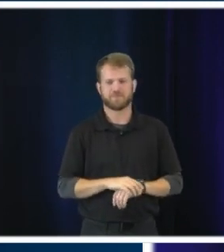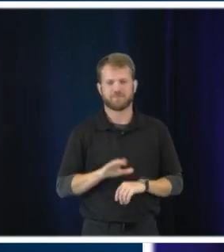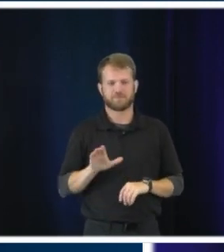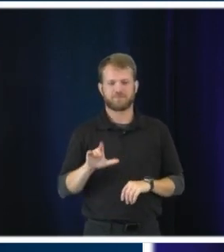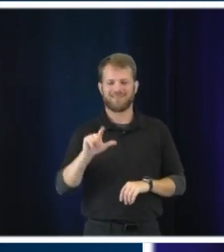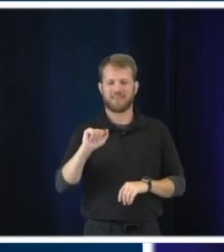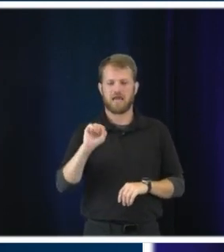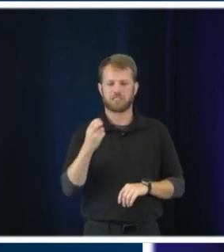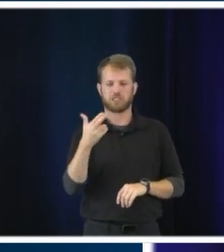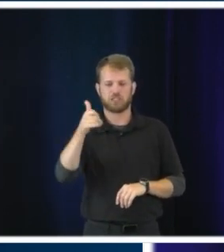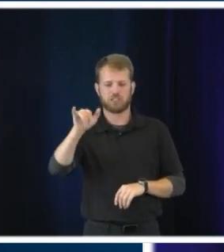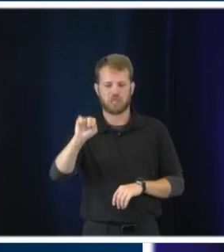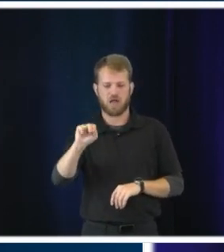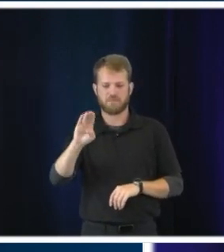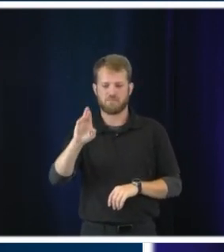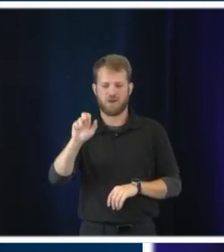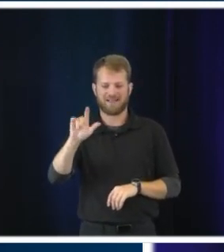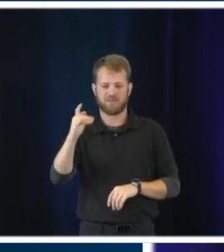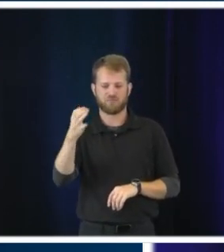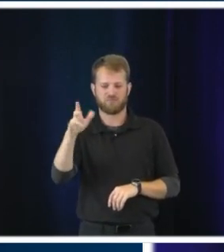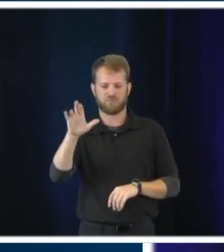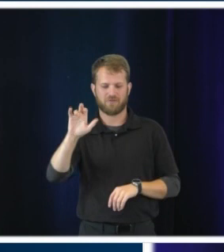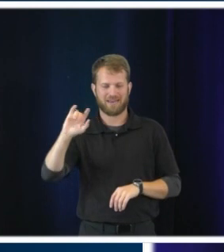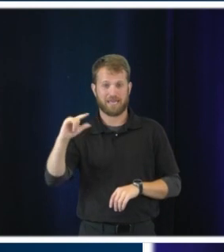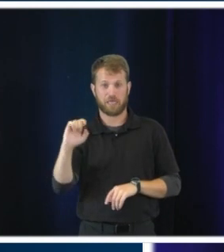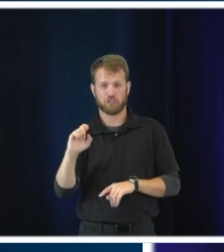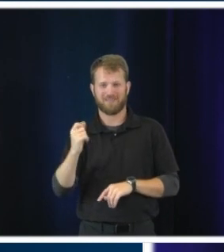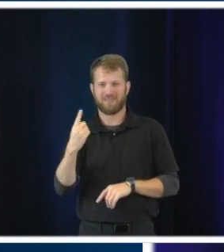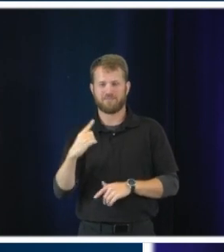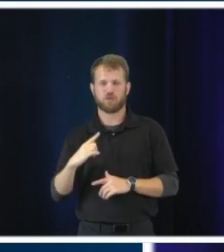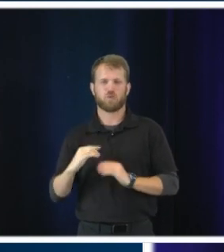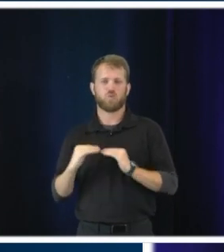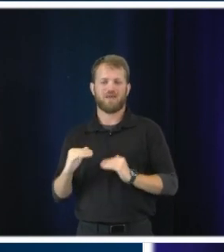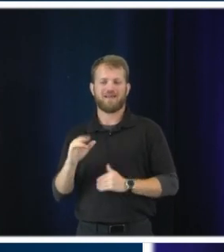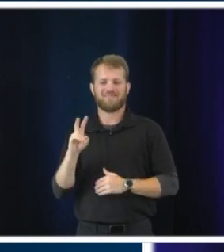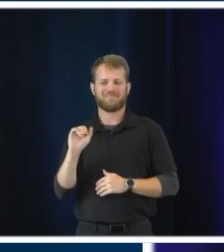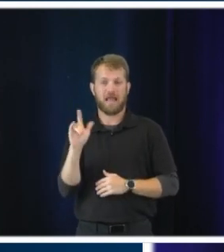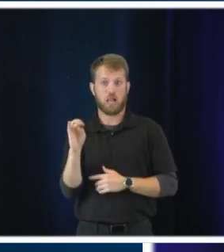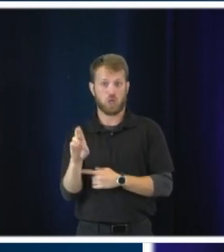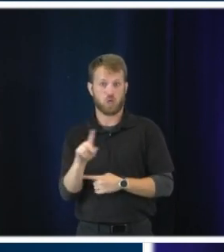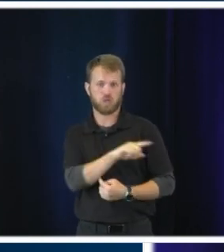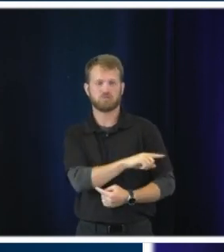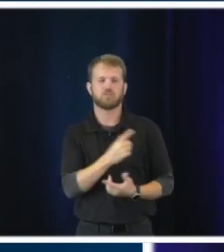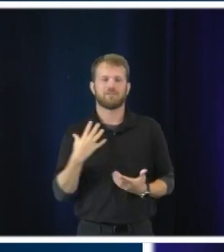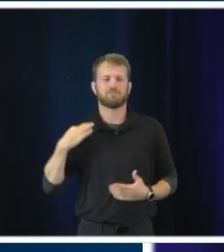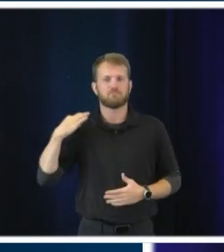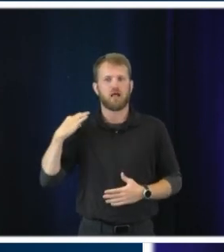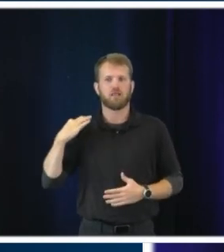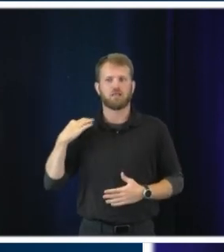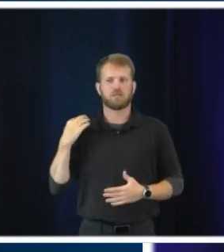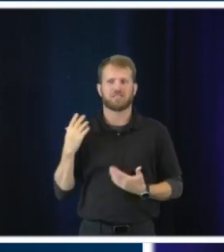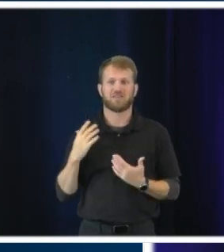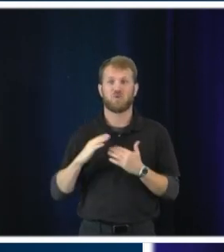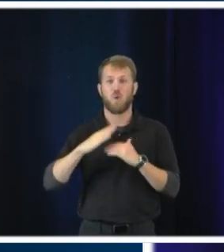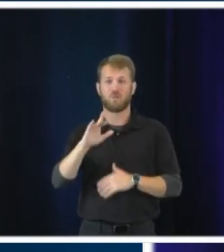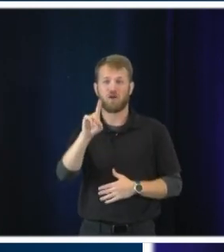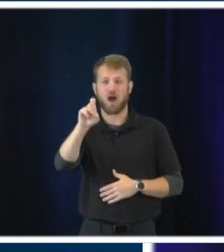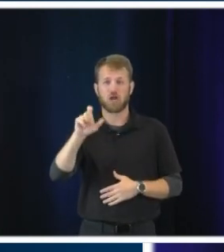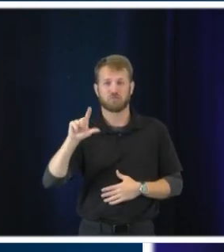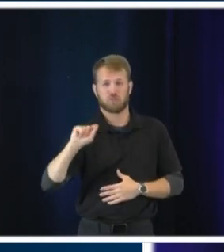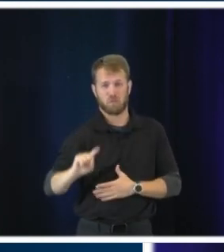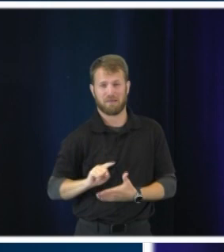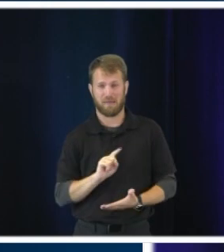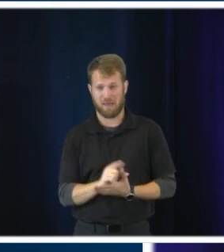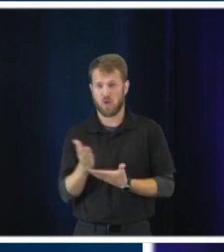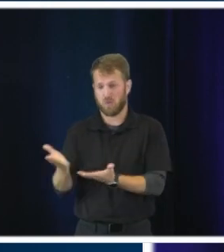LaShawn Breckenridge attends Valor and is in the 9th grade. LaShawn has volunteered with over 120 hours at the